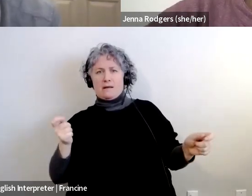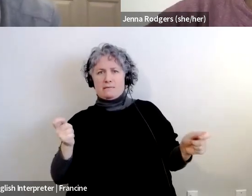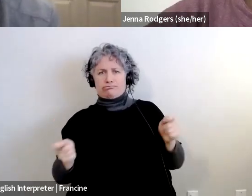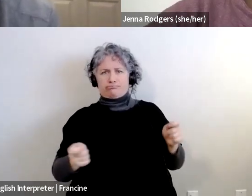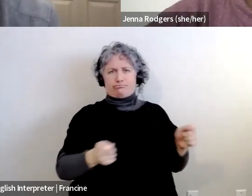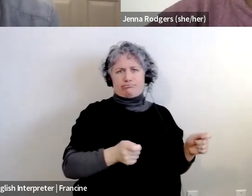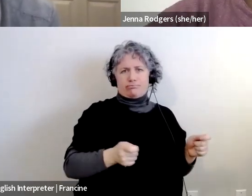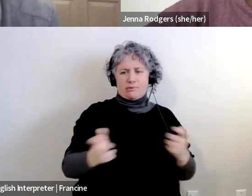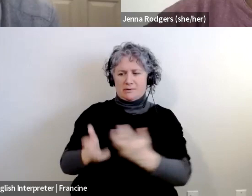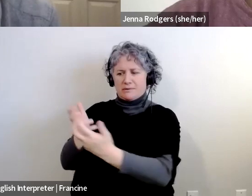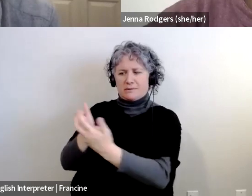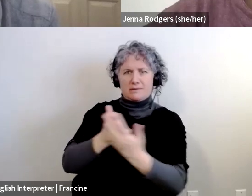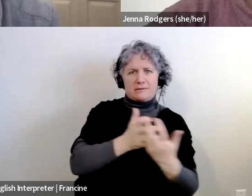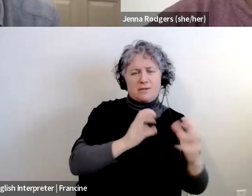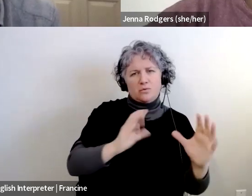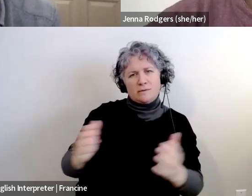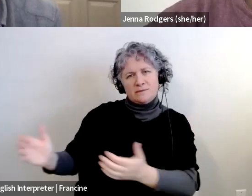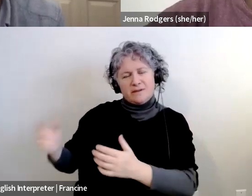mind.